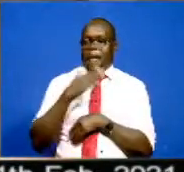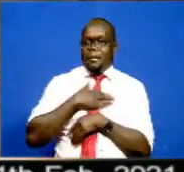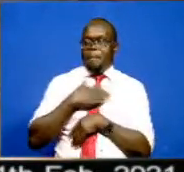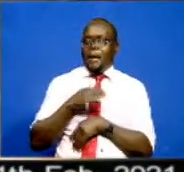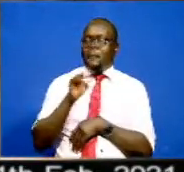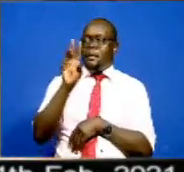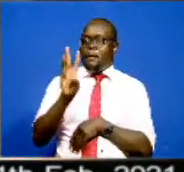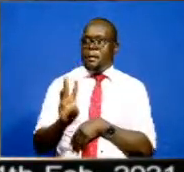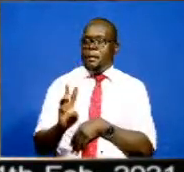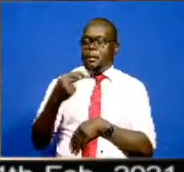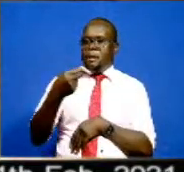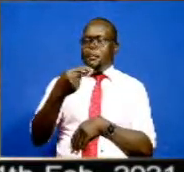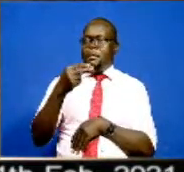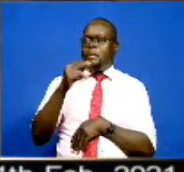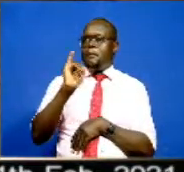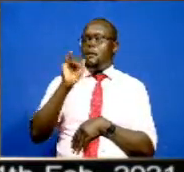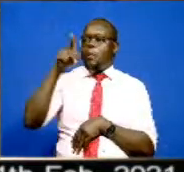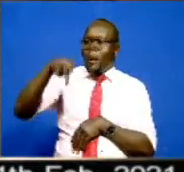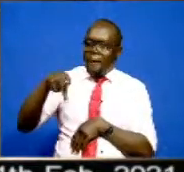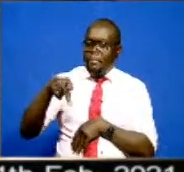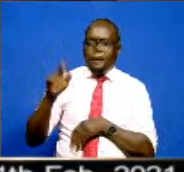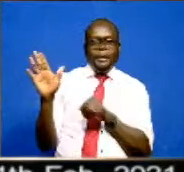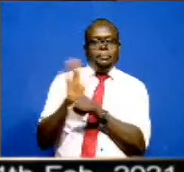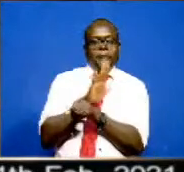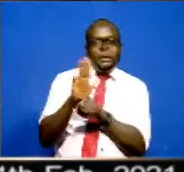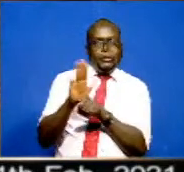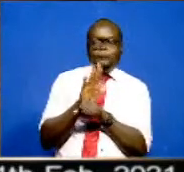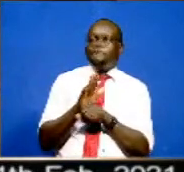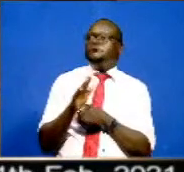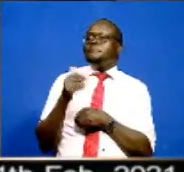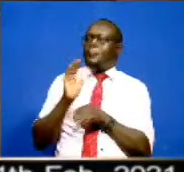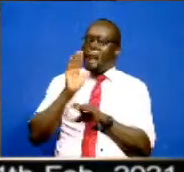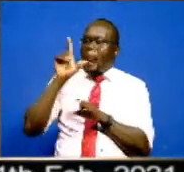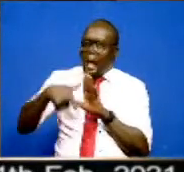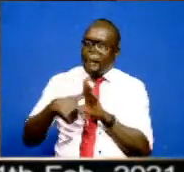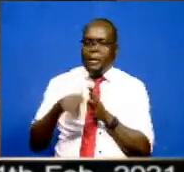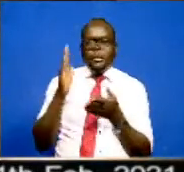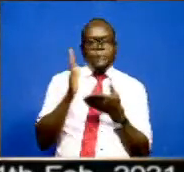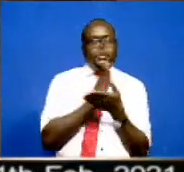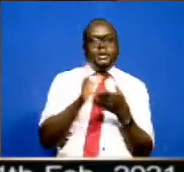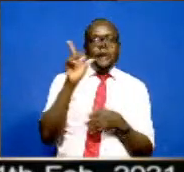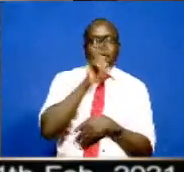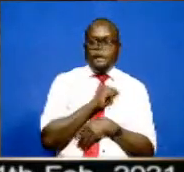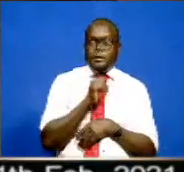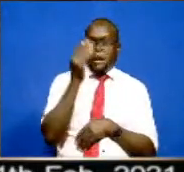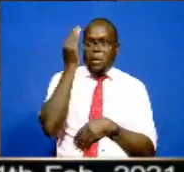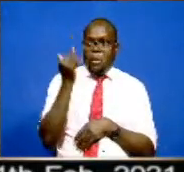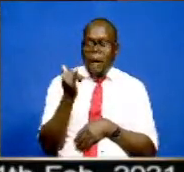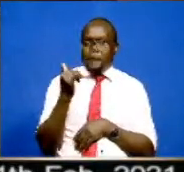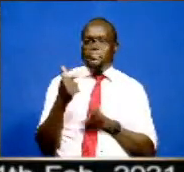was engaged elsewhere. And I actually shared with him after, in the spirit of